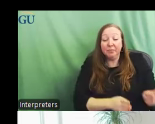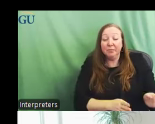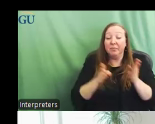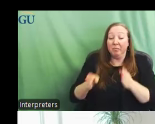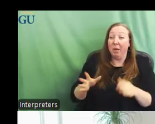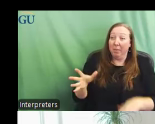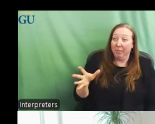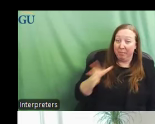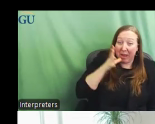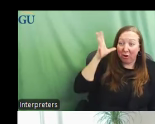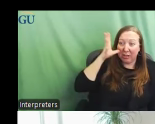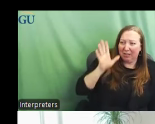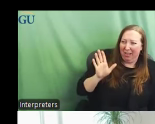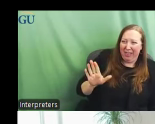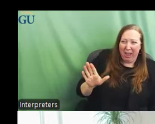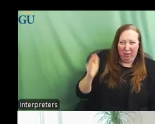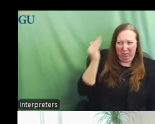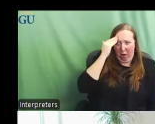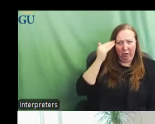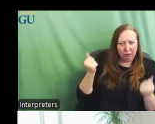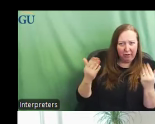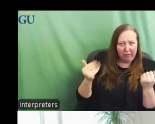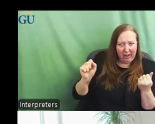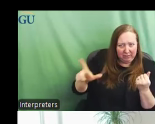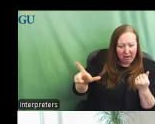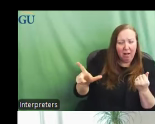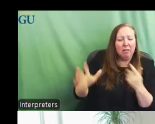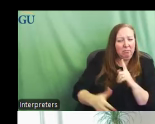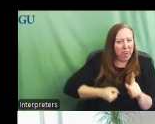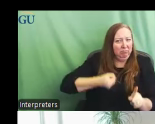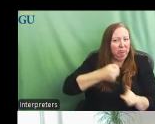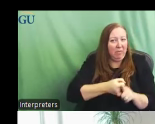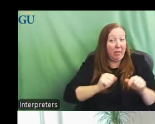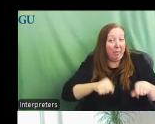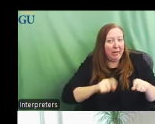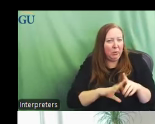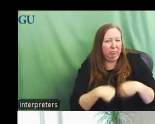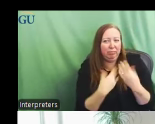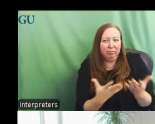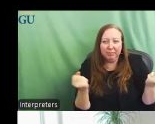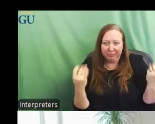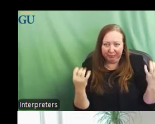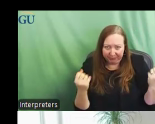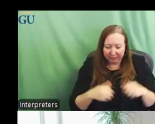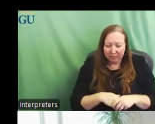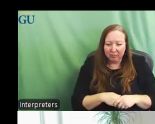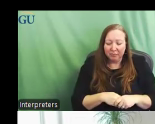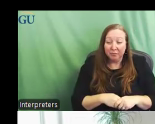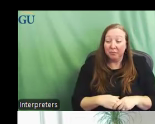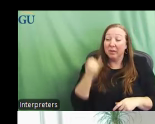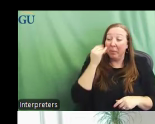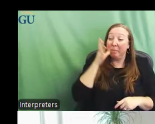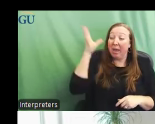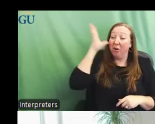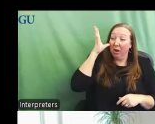provide that visual spatial language model. So when a parent discovers their child is deaf